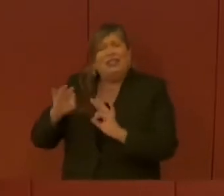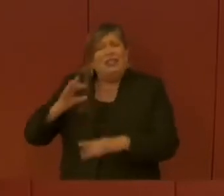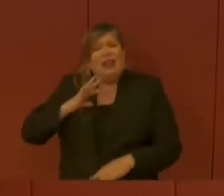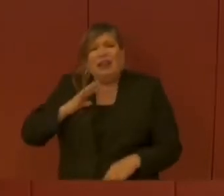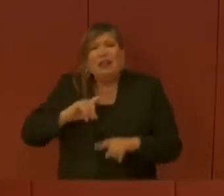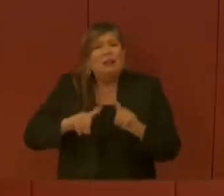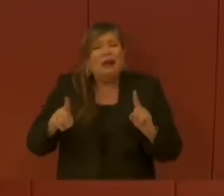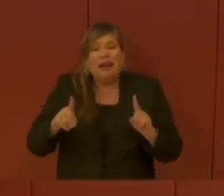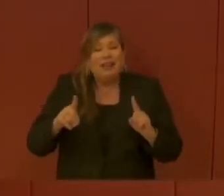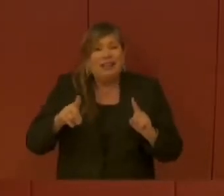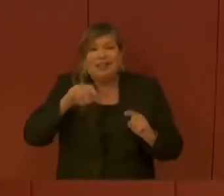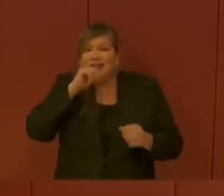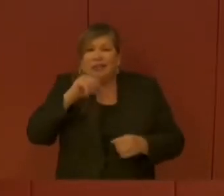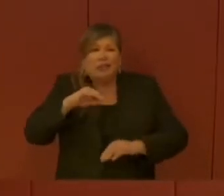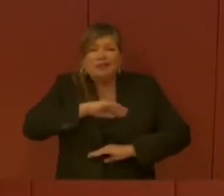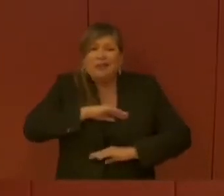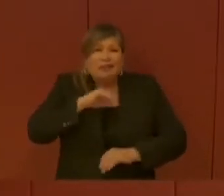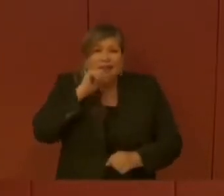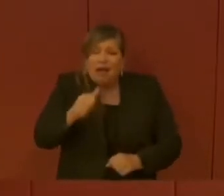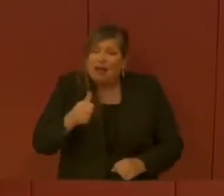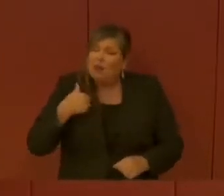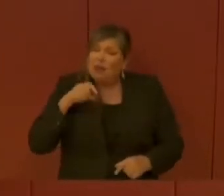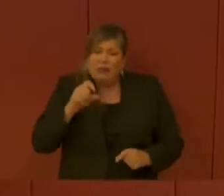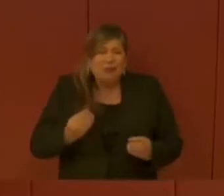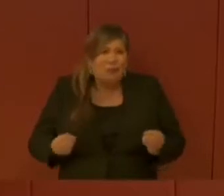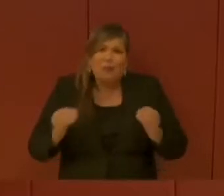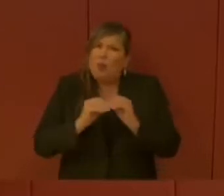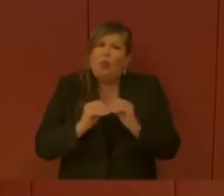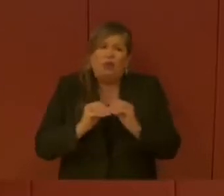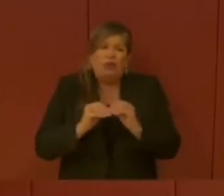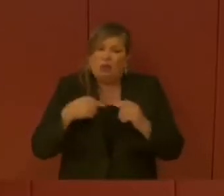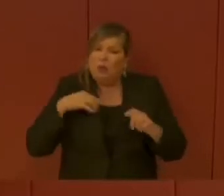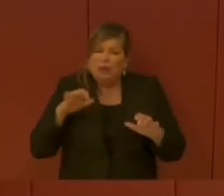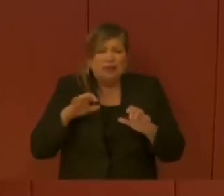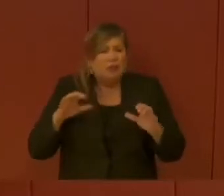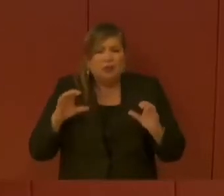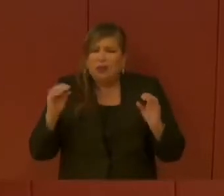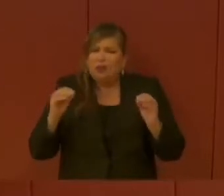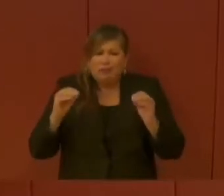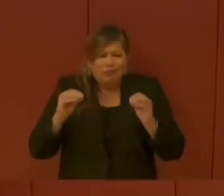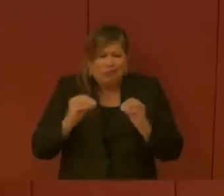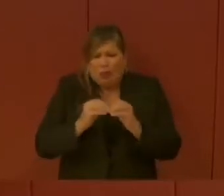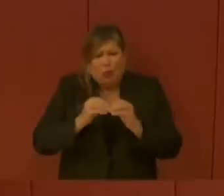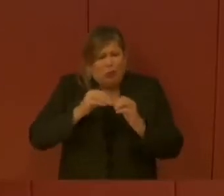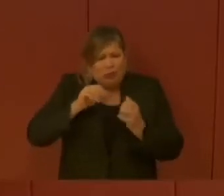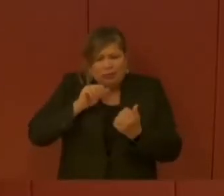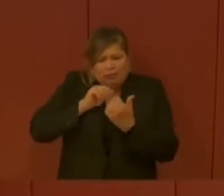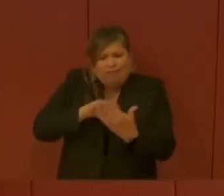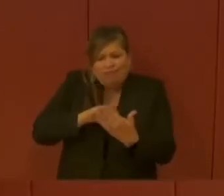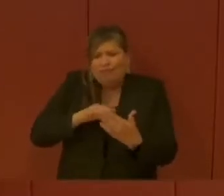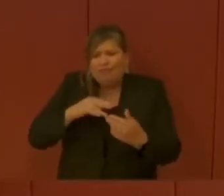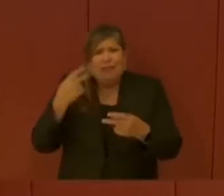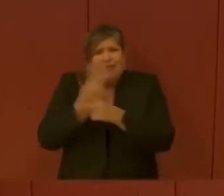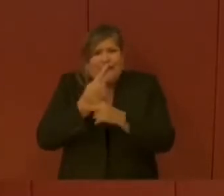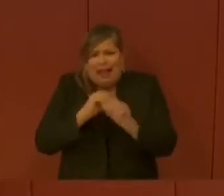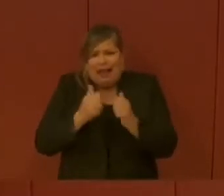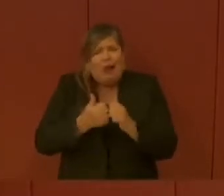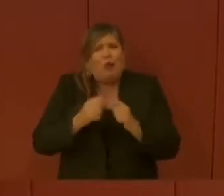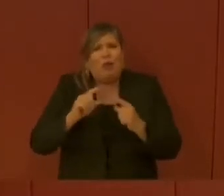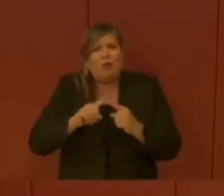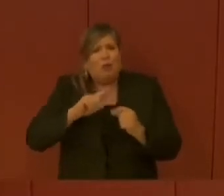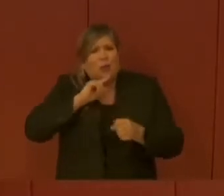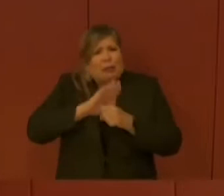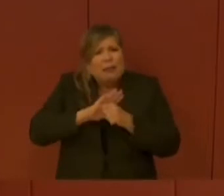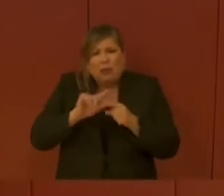us to where we want to go. We have to be bolder, and we have to go bigger in terms of our resolve and our commitment. And